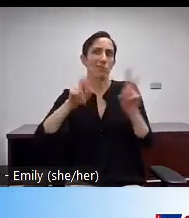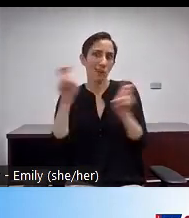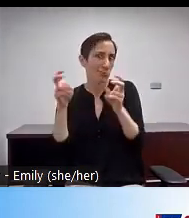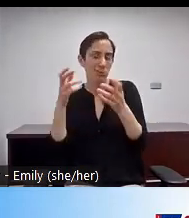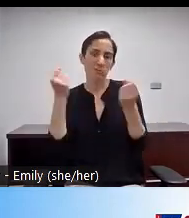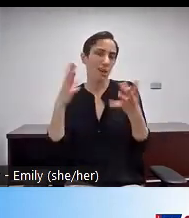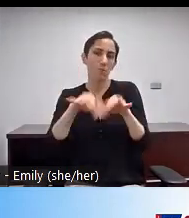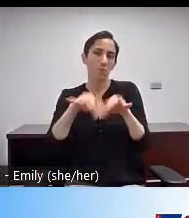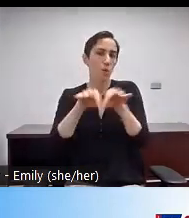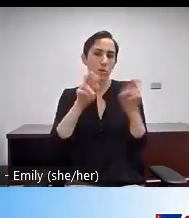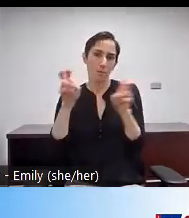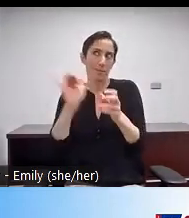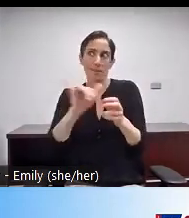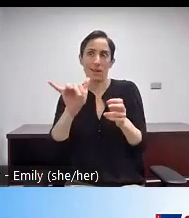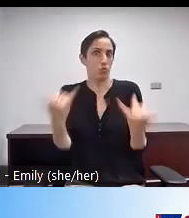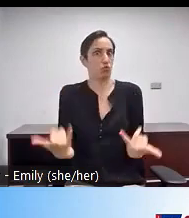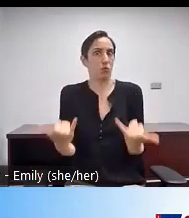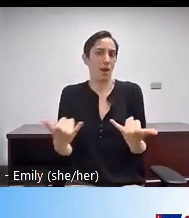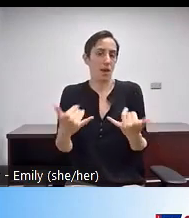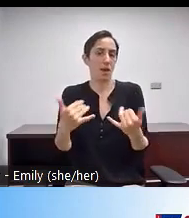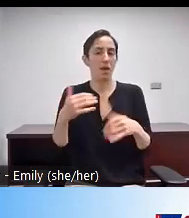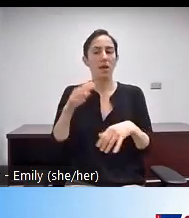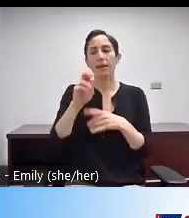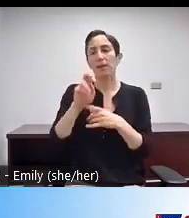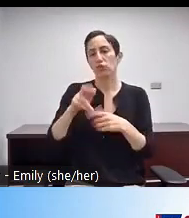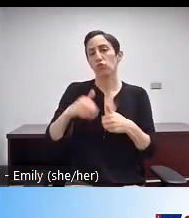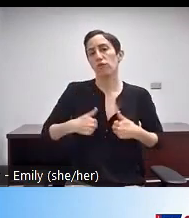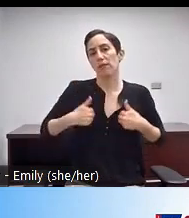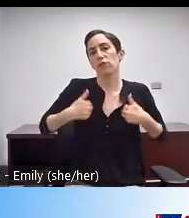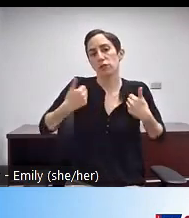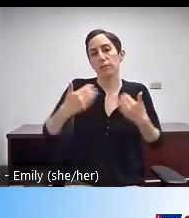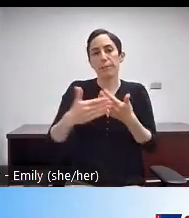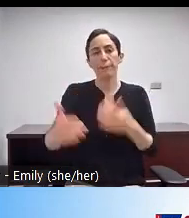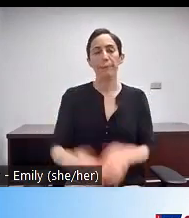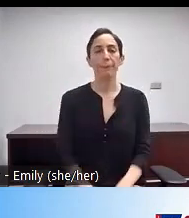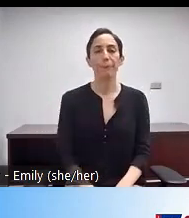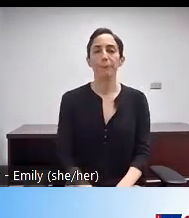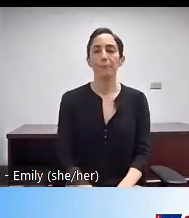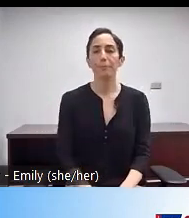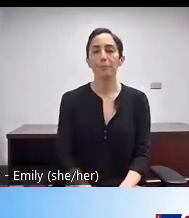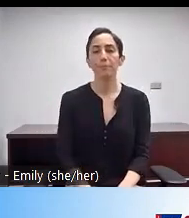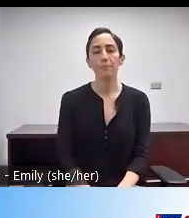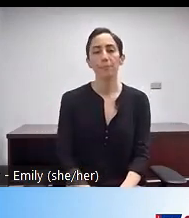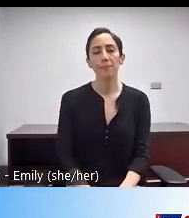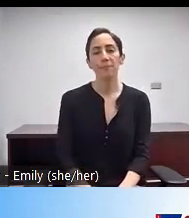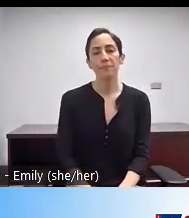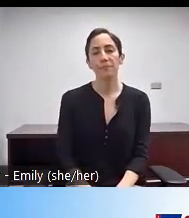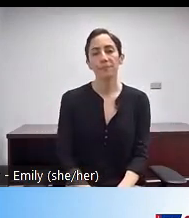talking about today, cancer survivorship.